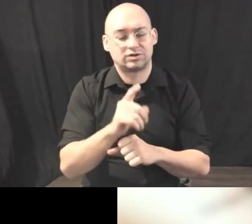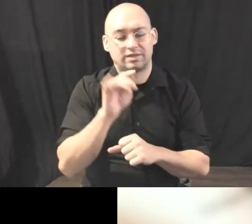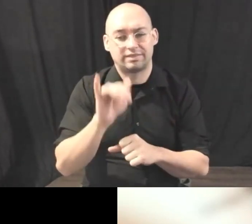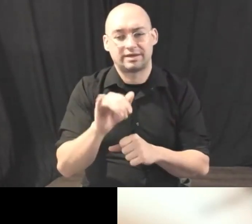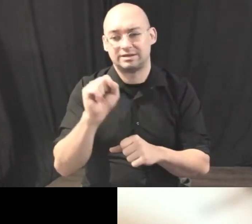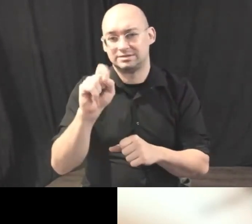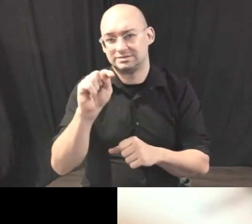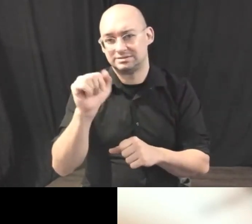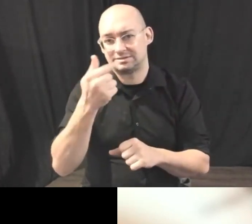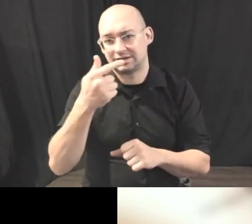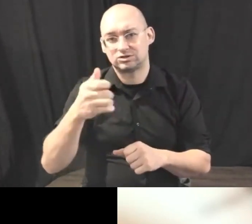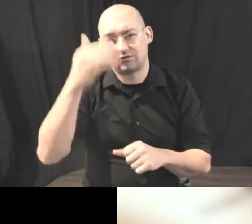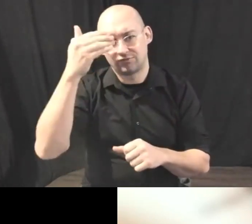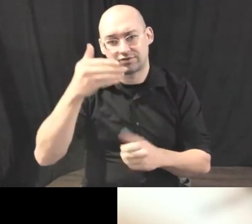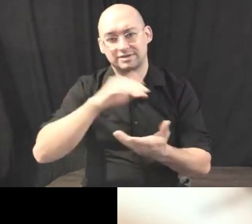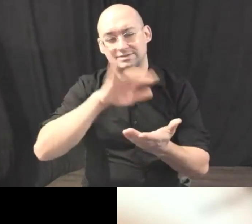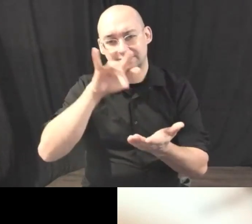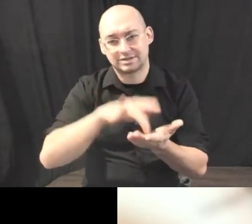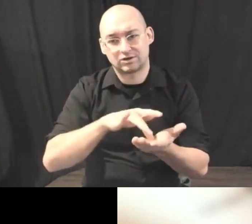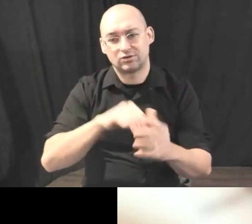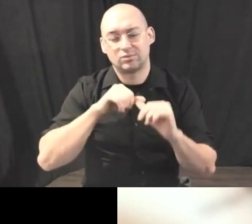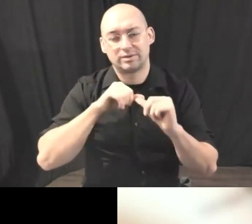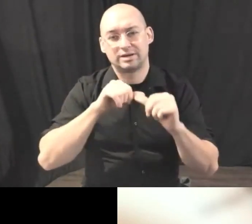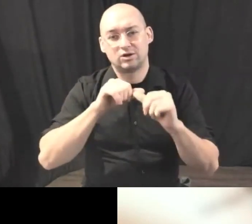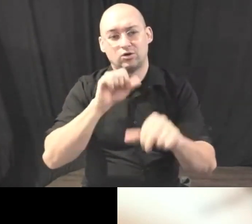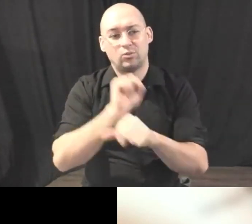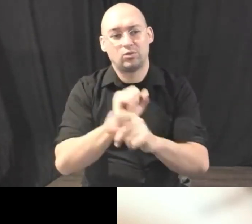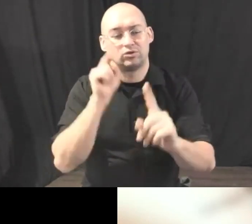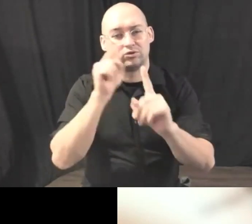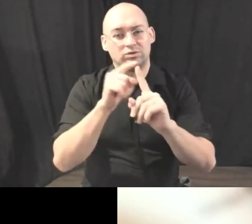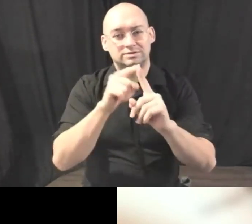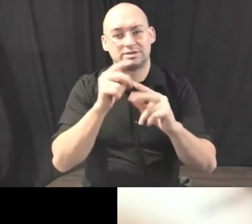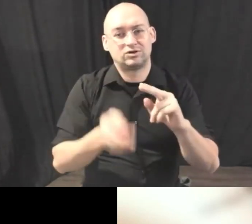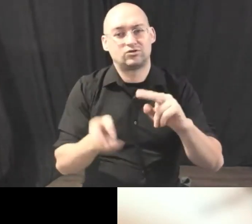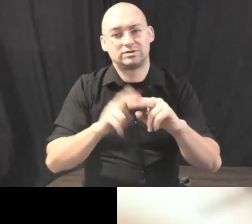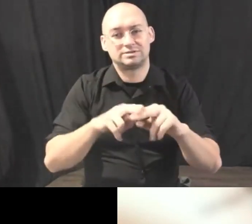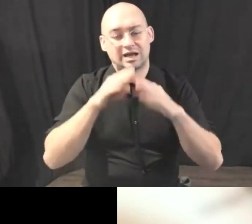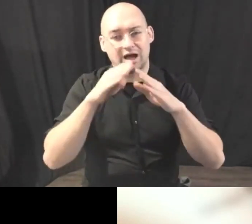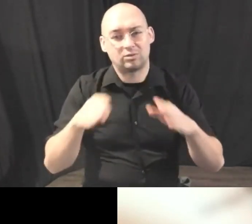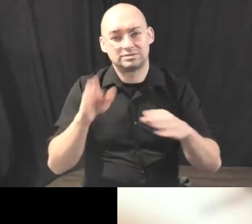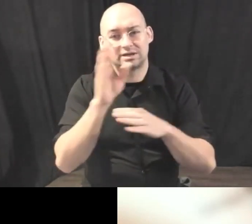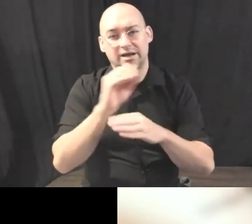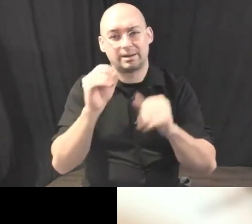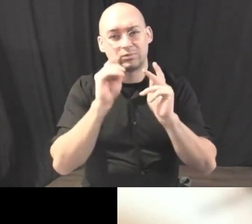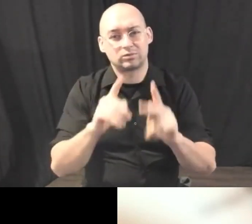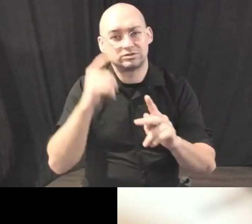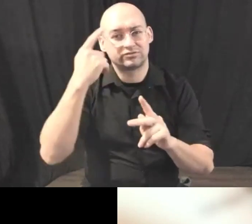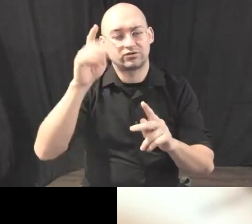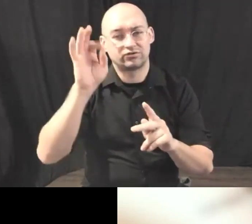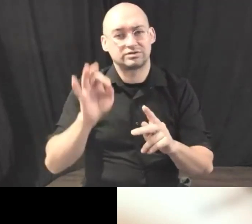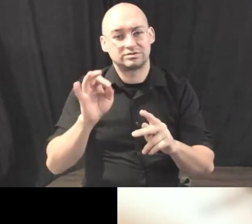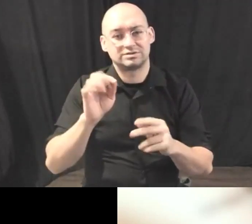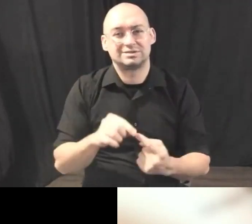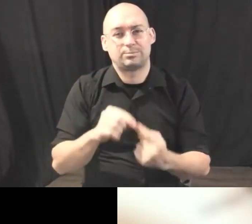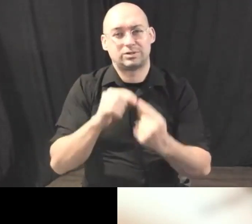front and center as we continue to work towards increasing housing and opportunities for folks, especially at the level of success